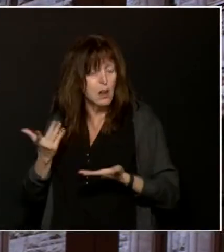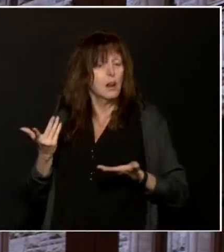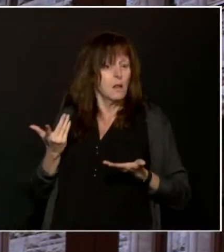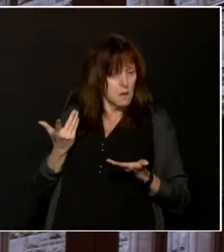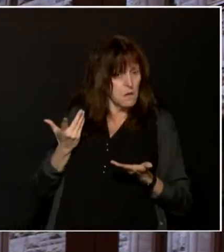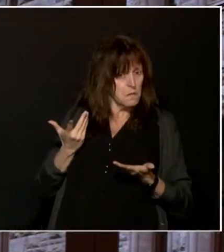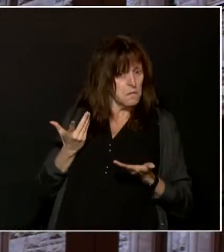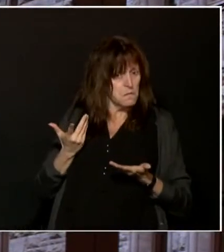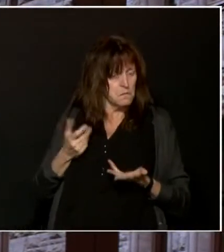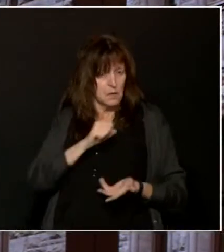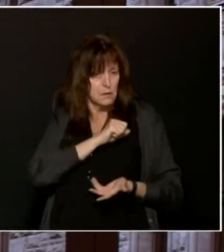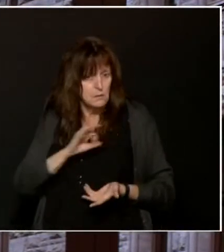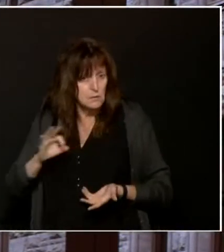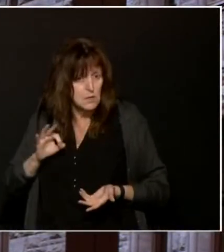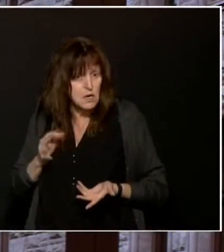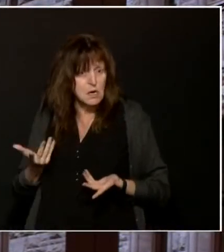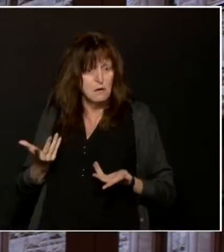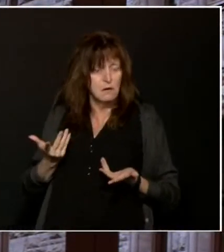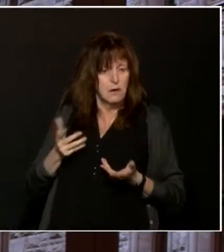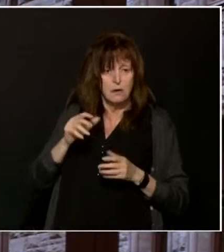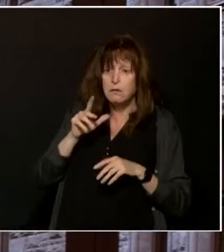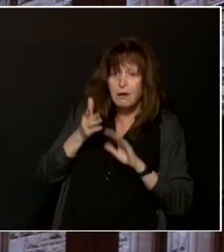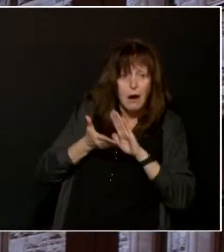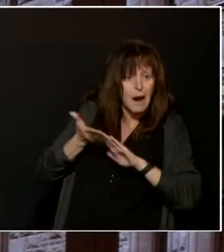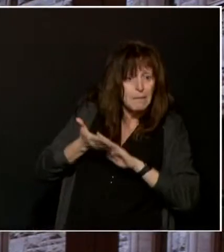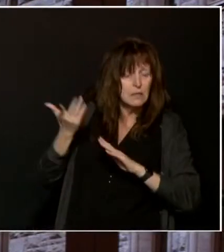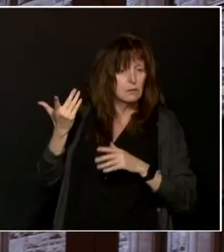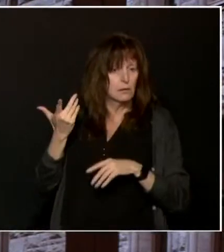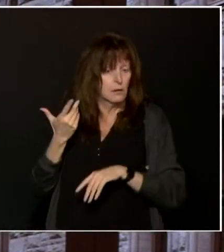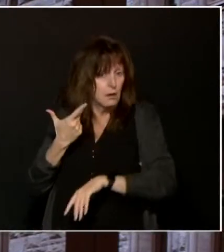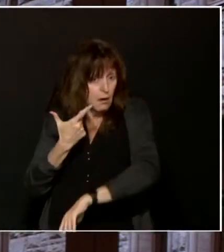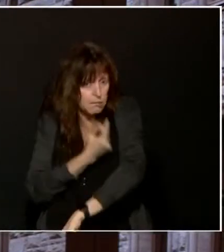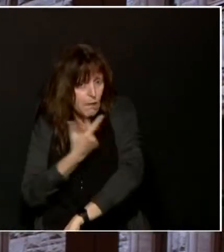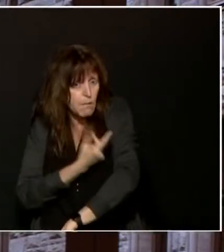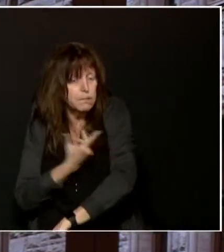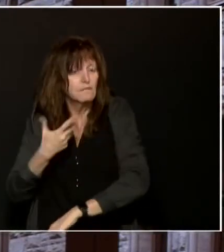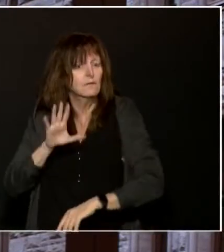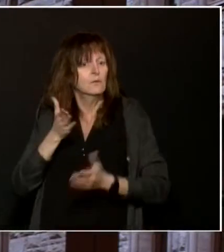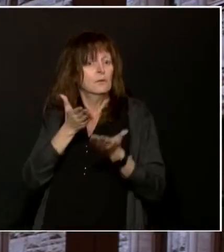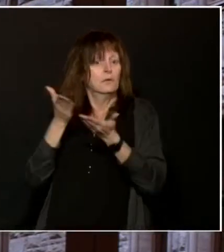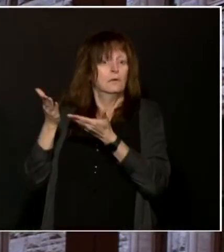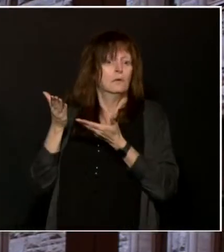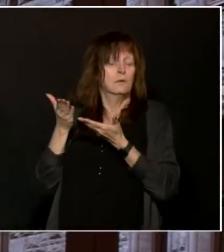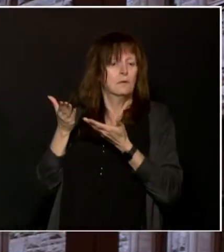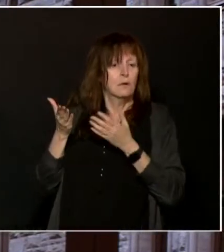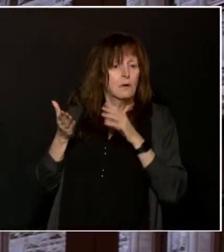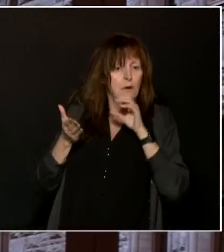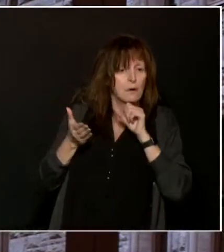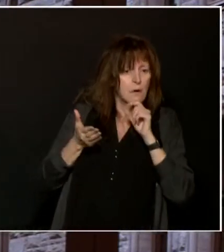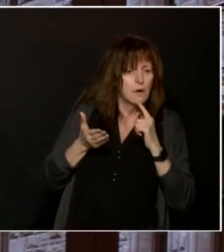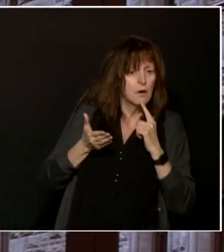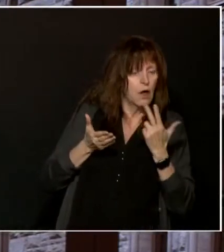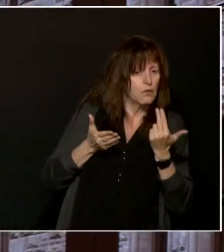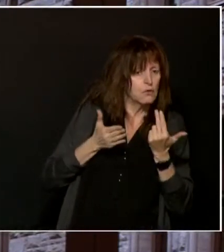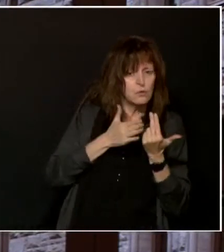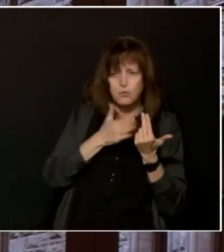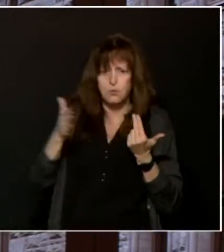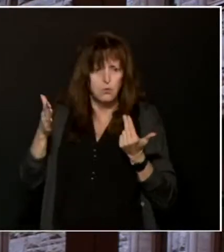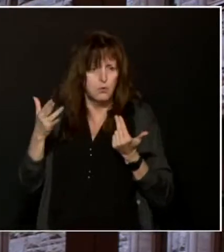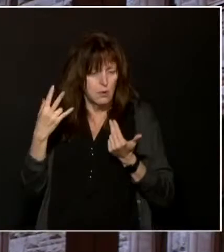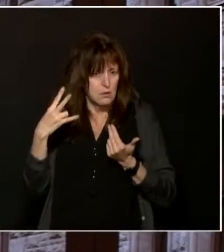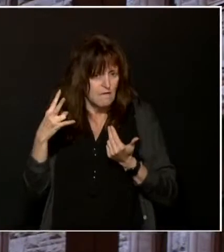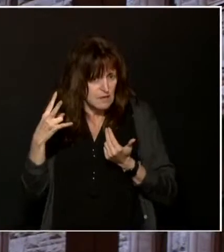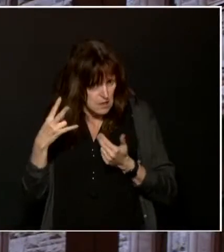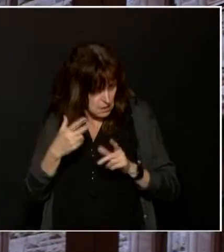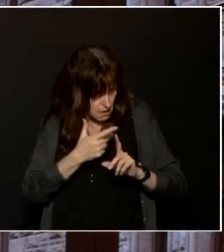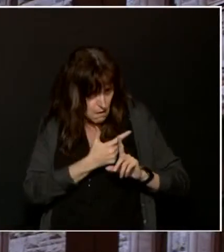staff, administration, otherwise are getting vaccinated, as well as we're starting to make inroads into 13 to 17-year-olds vaccinated as well. So that